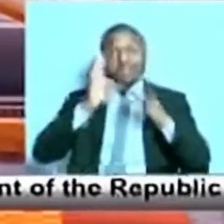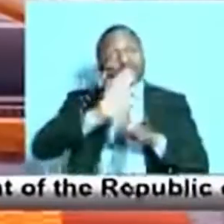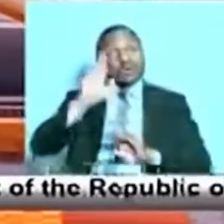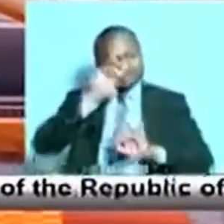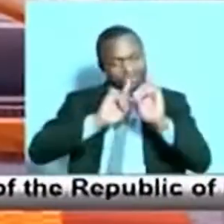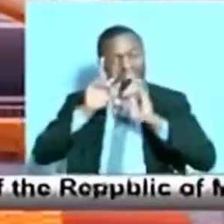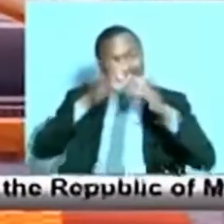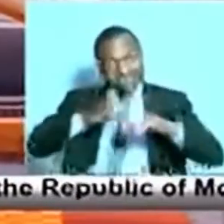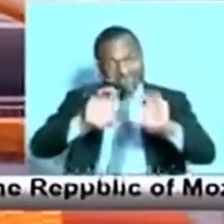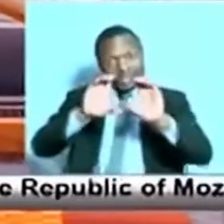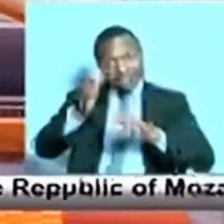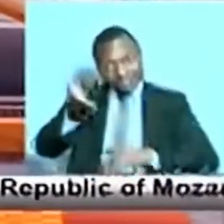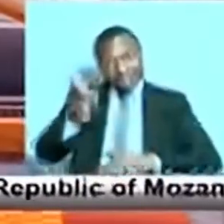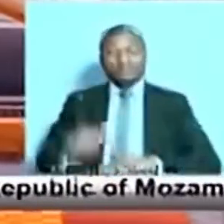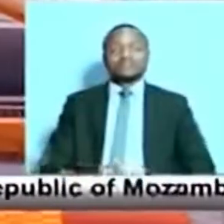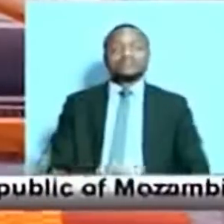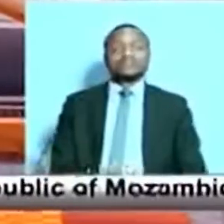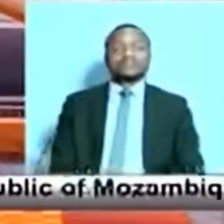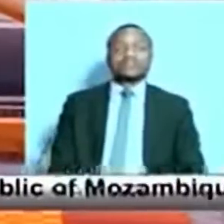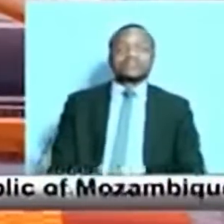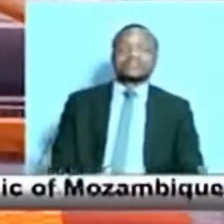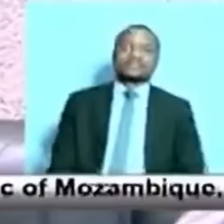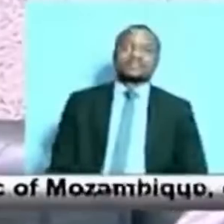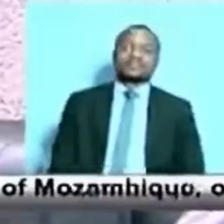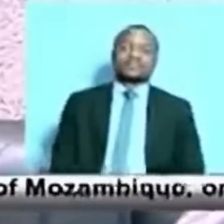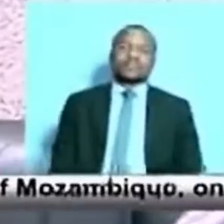may continue. Therefore,